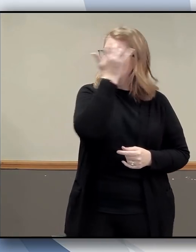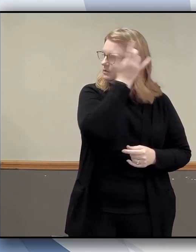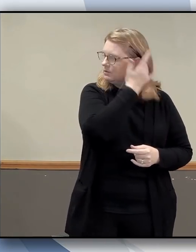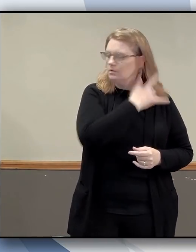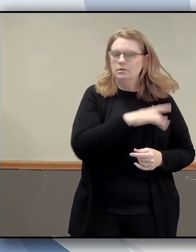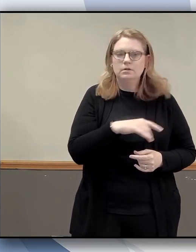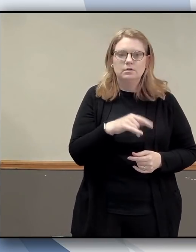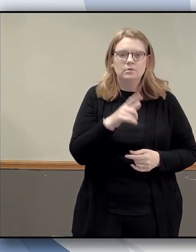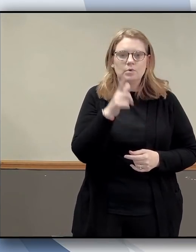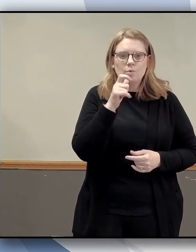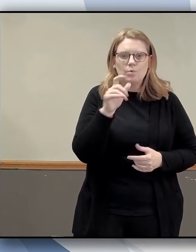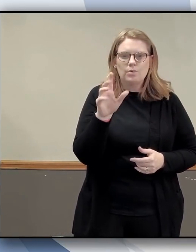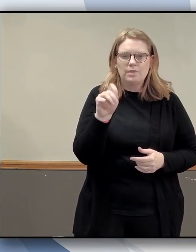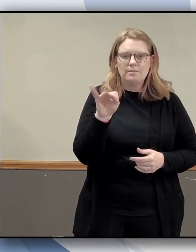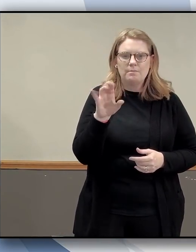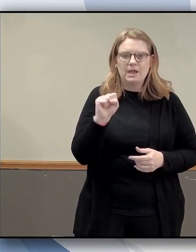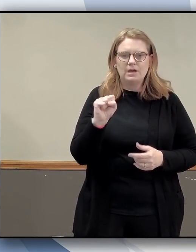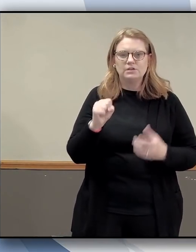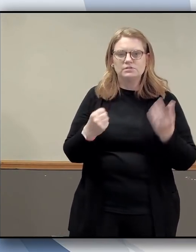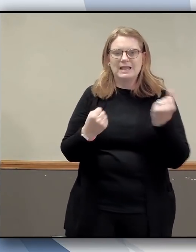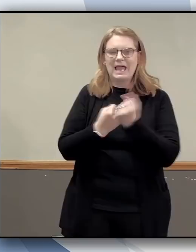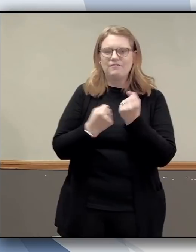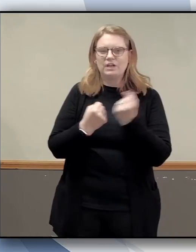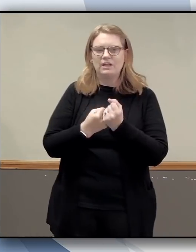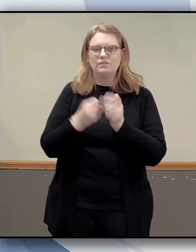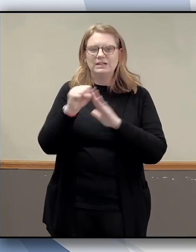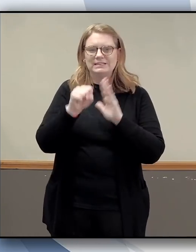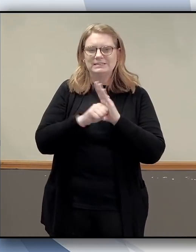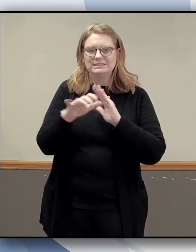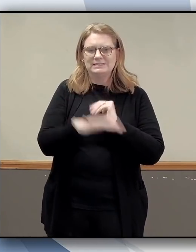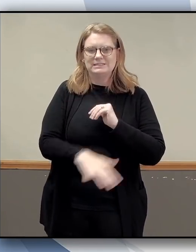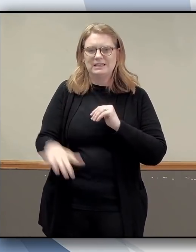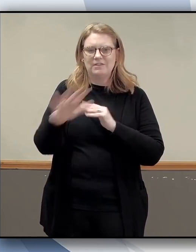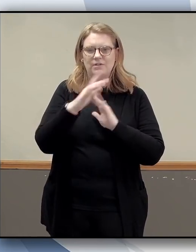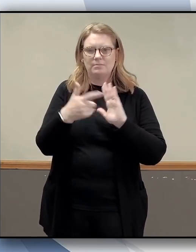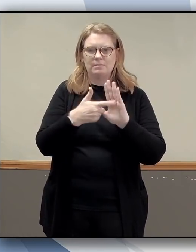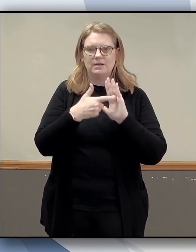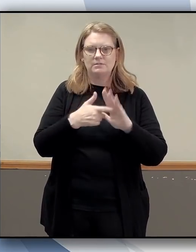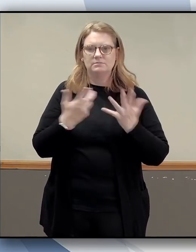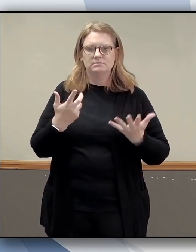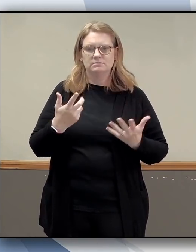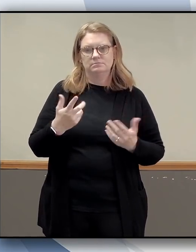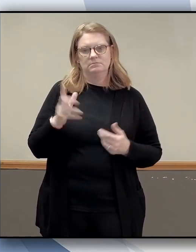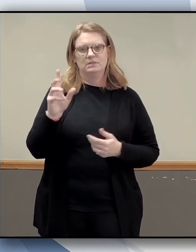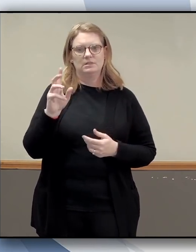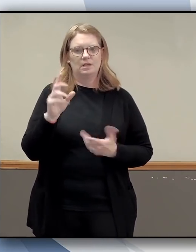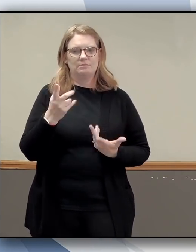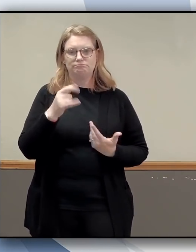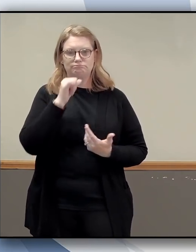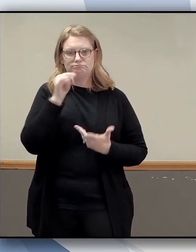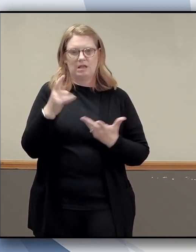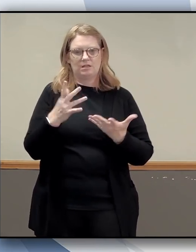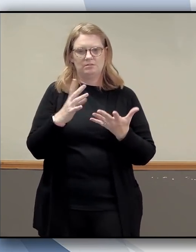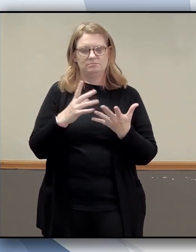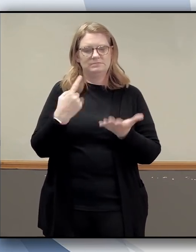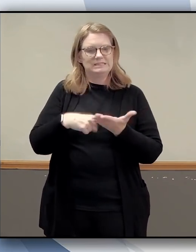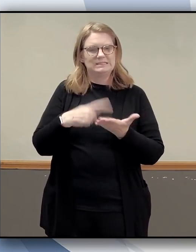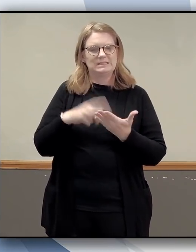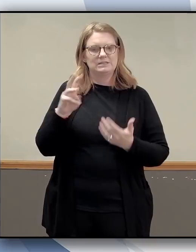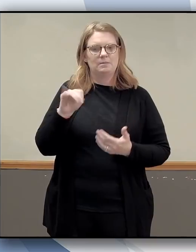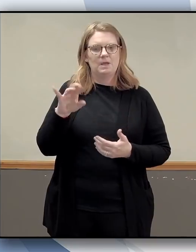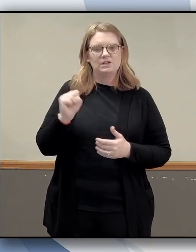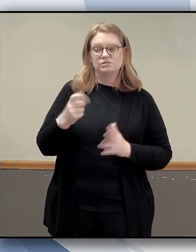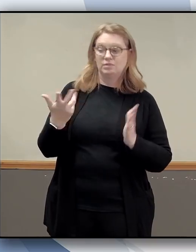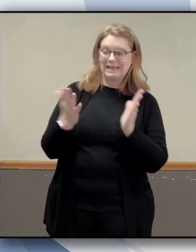That advocated for a statewide mask mandate? I won't speak on behalf of the mayors. Feel free to talk to any